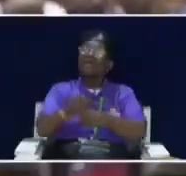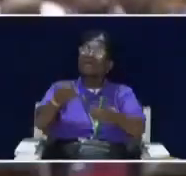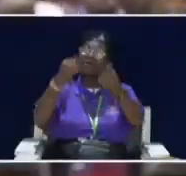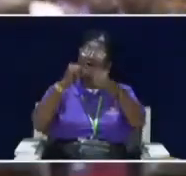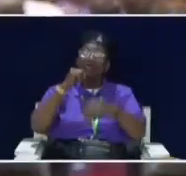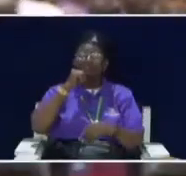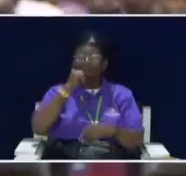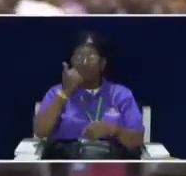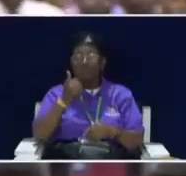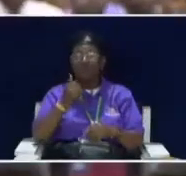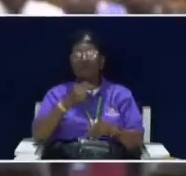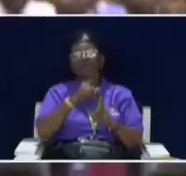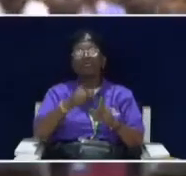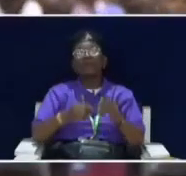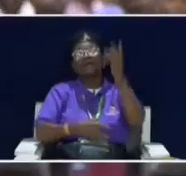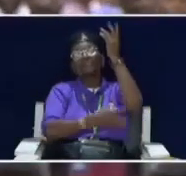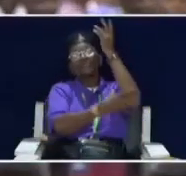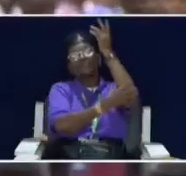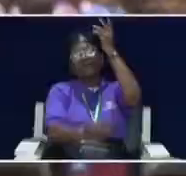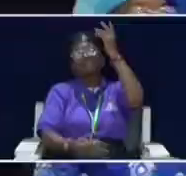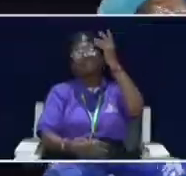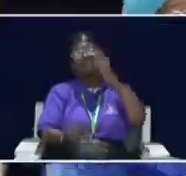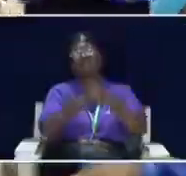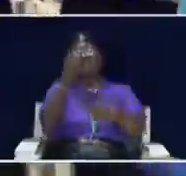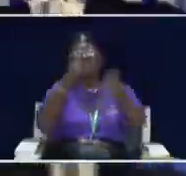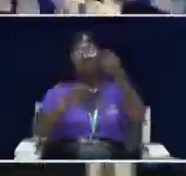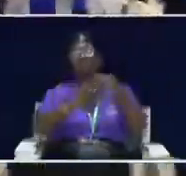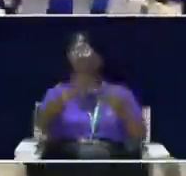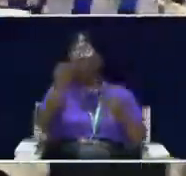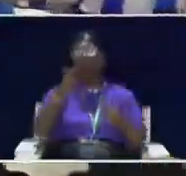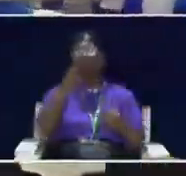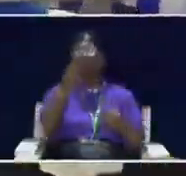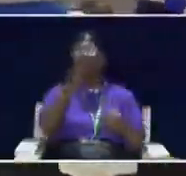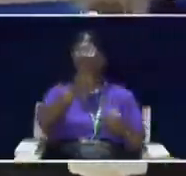when poverty comes knocking, you will say,